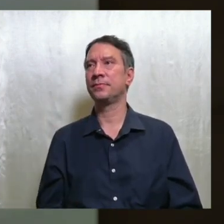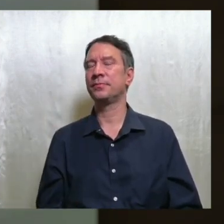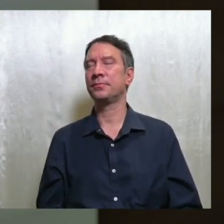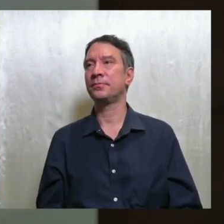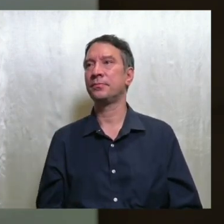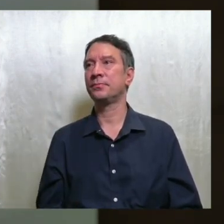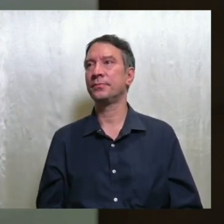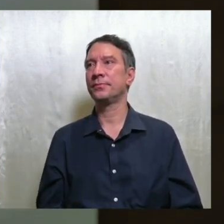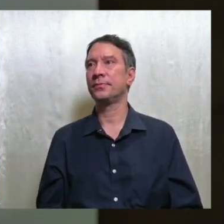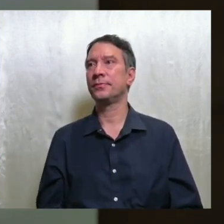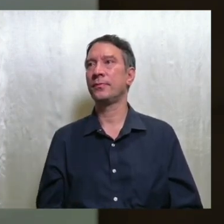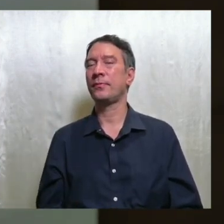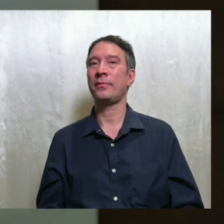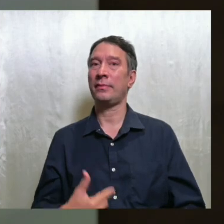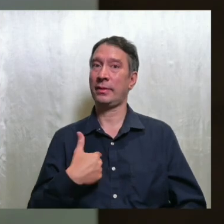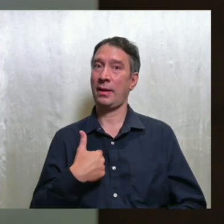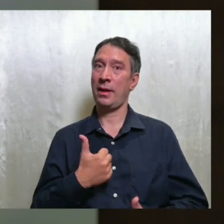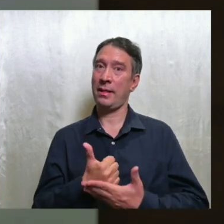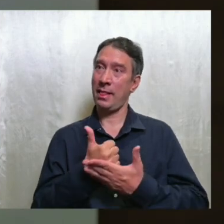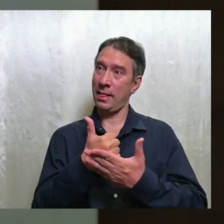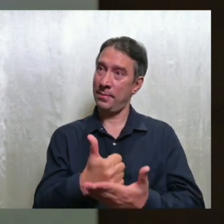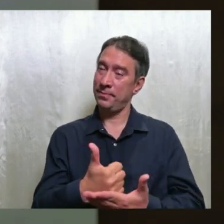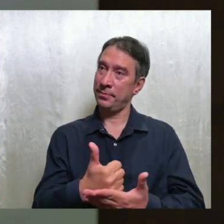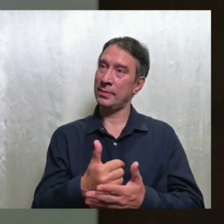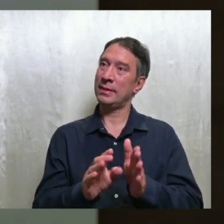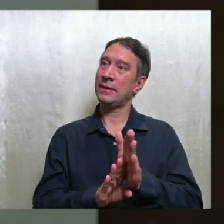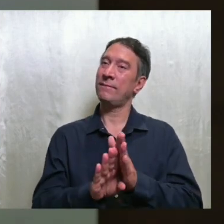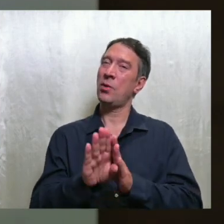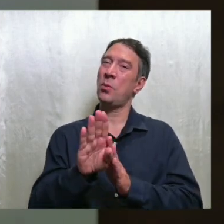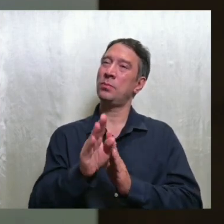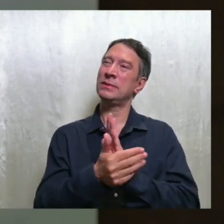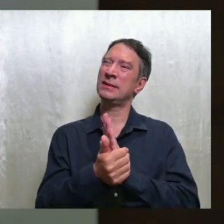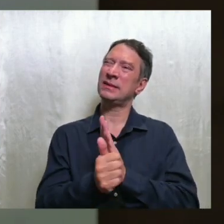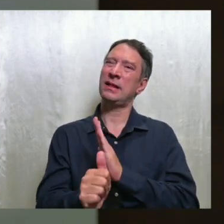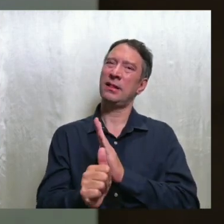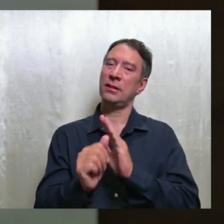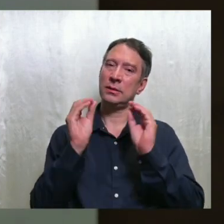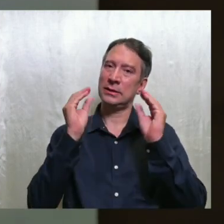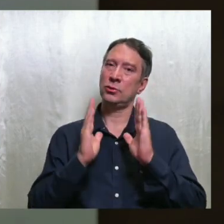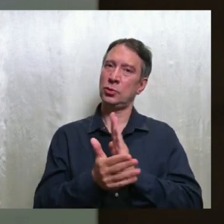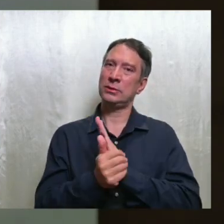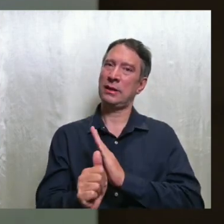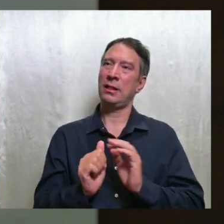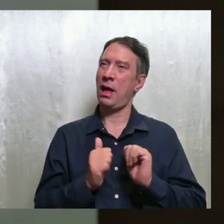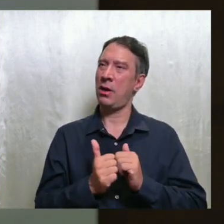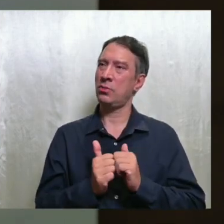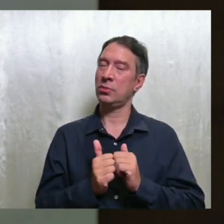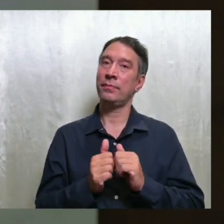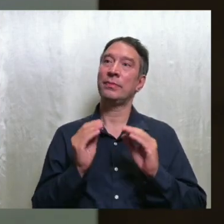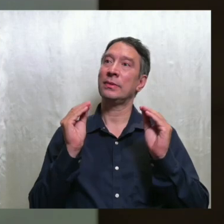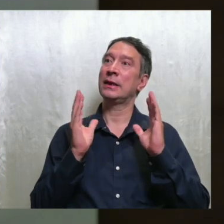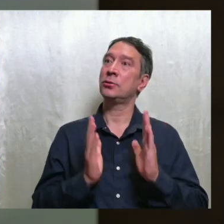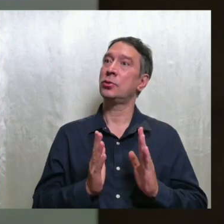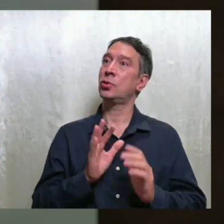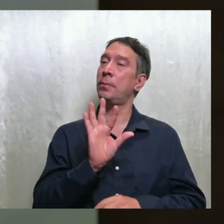that teacher frustrations with different solutions remain low. And while the next example will cross a